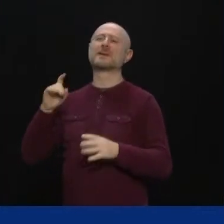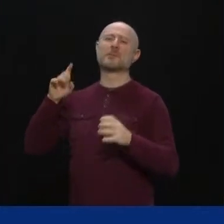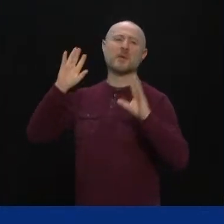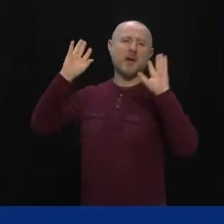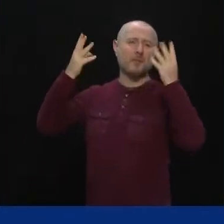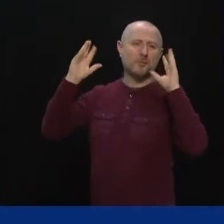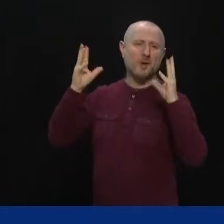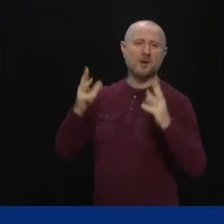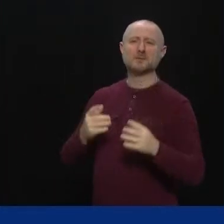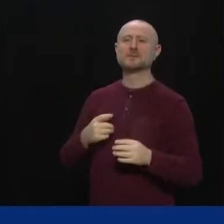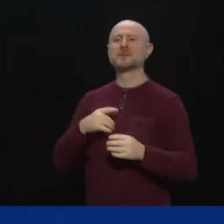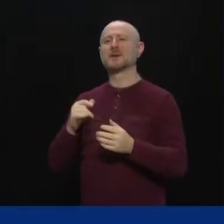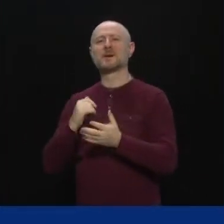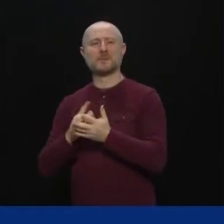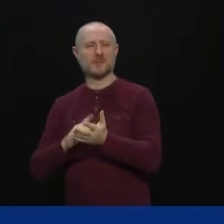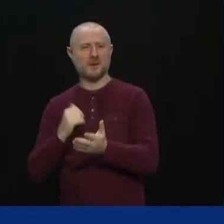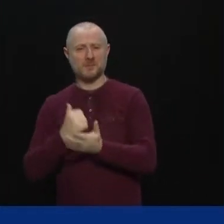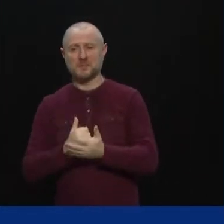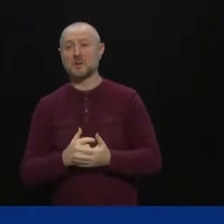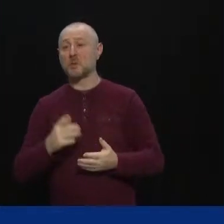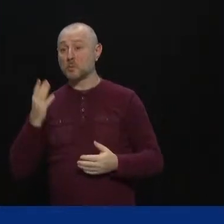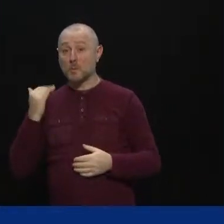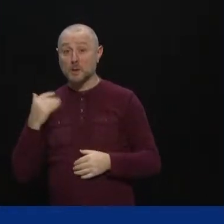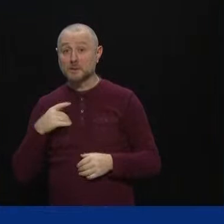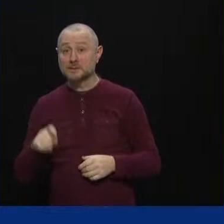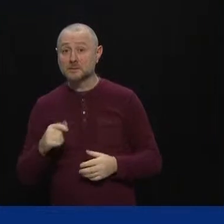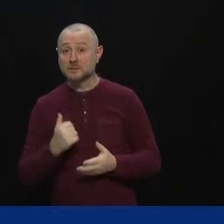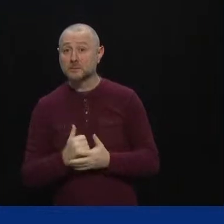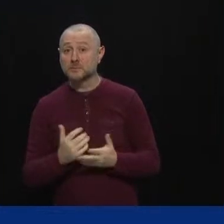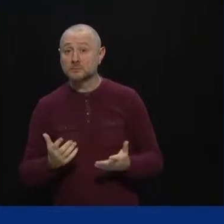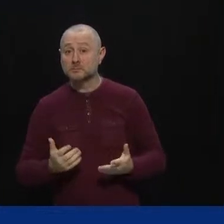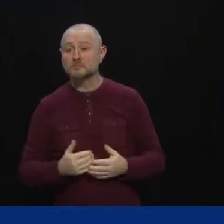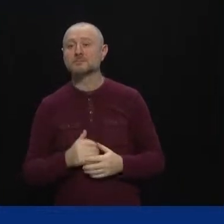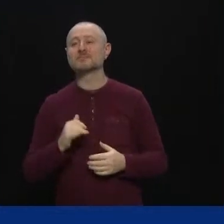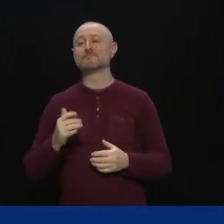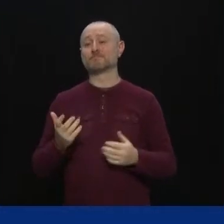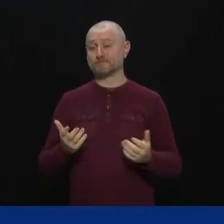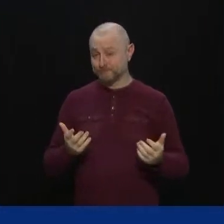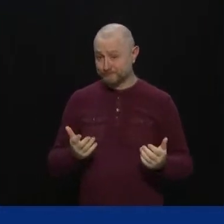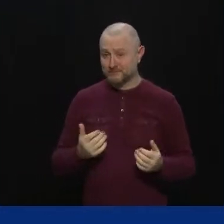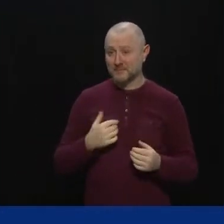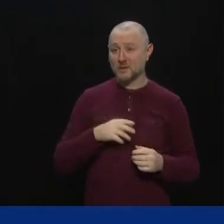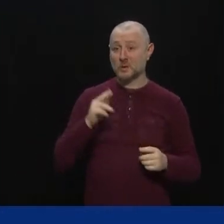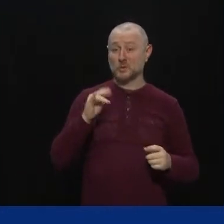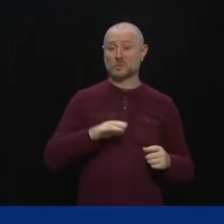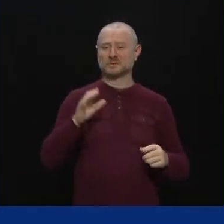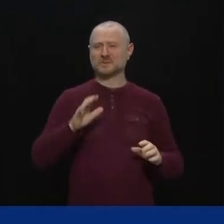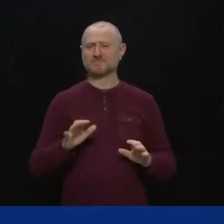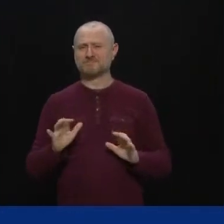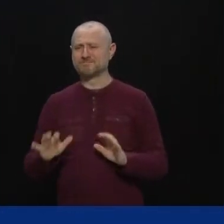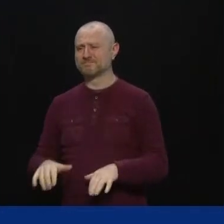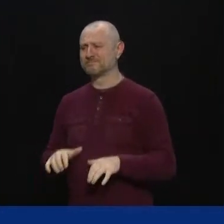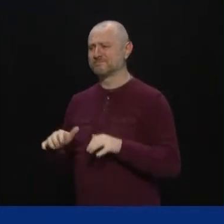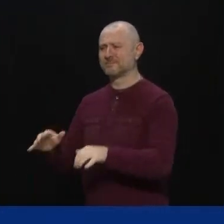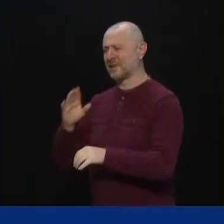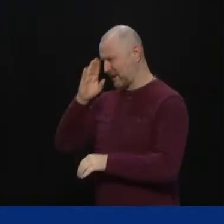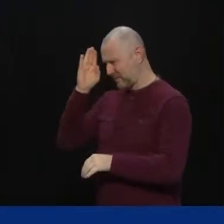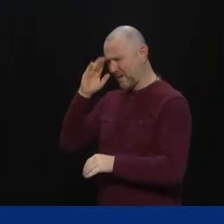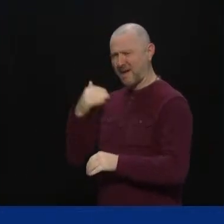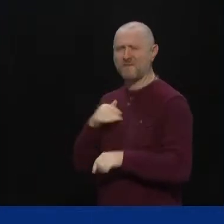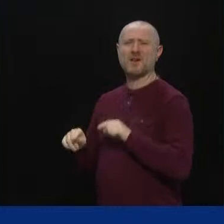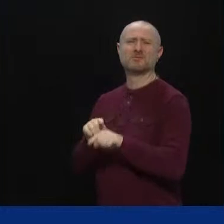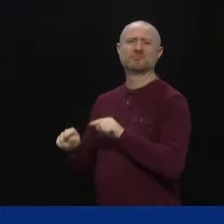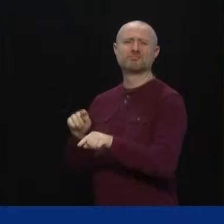help. And why is that? Because when you're in a densely populated urban area with lots of hospitals, okay, transfers are not that